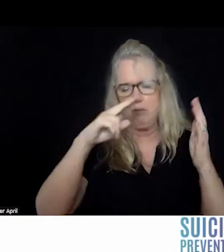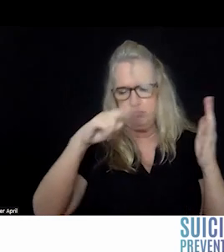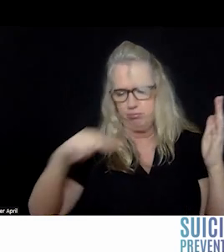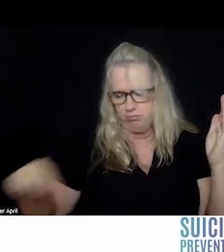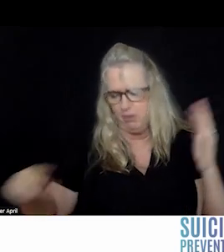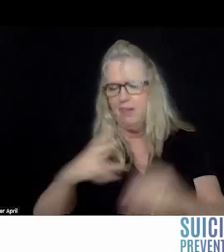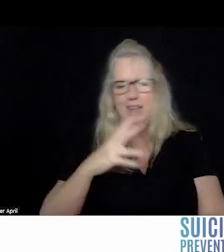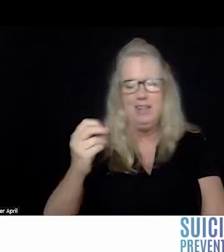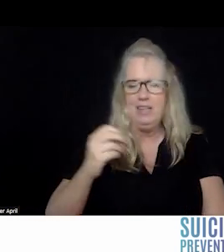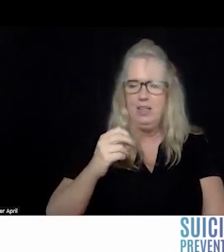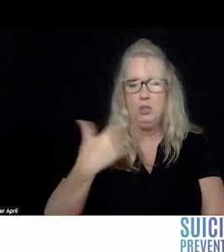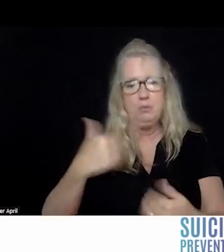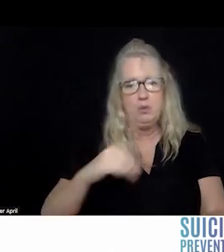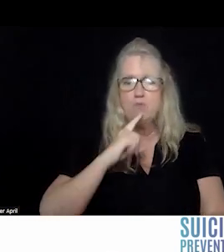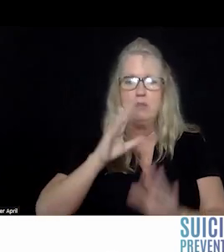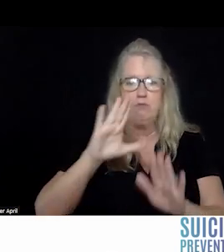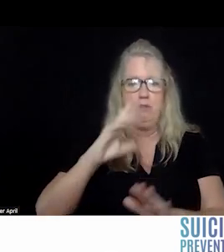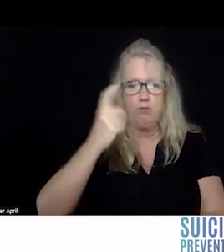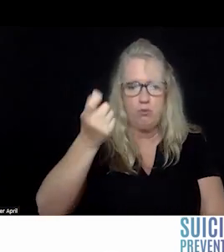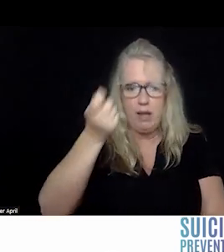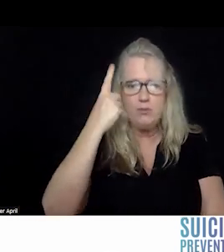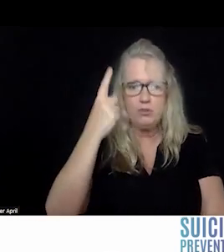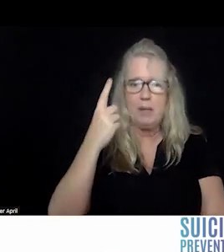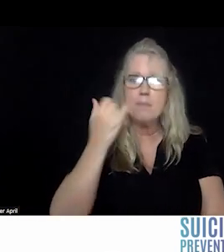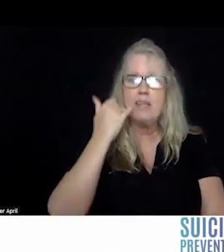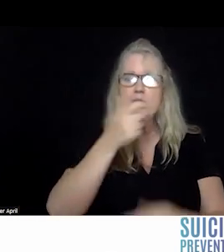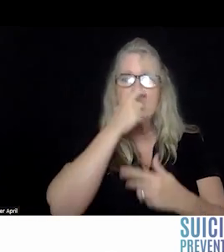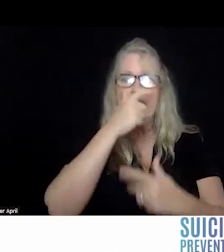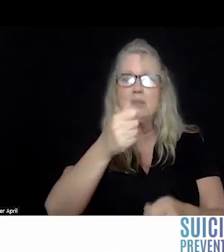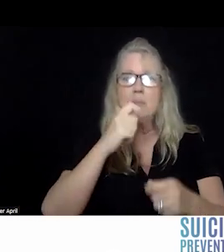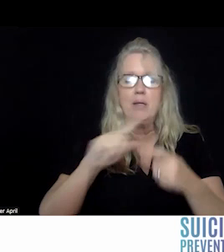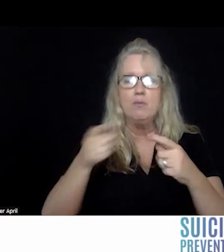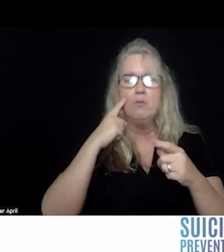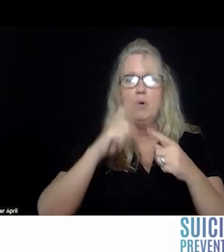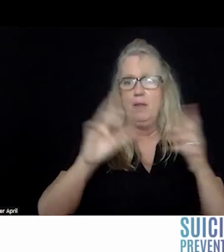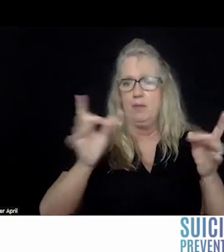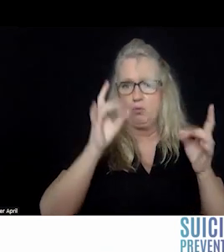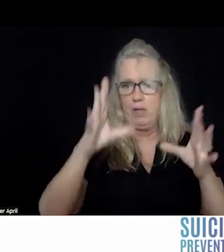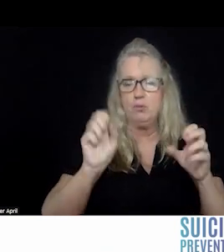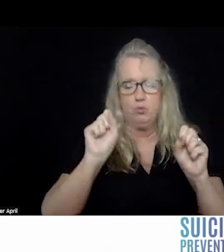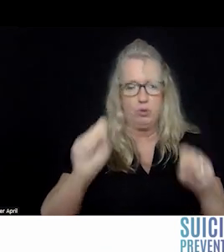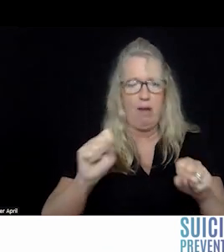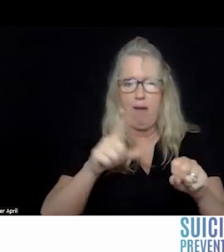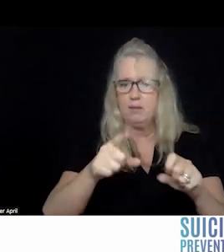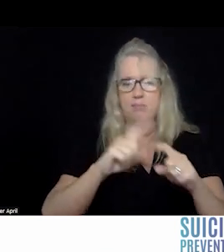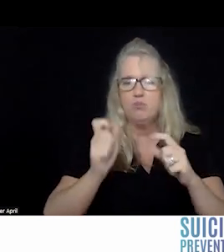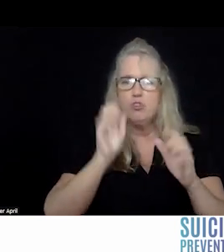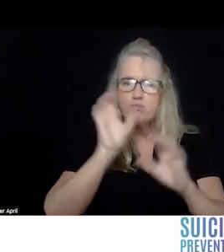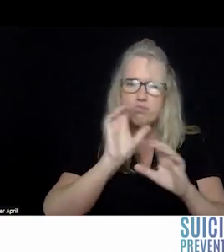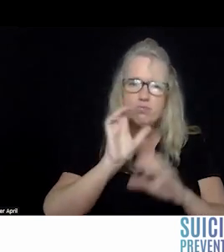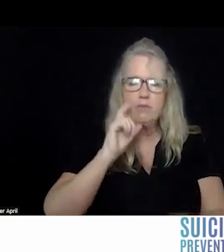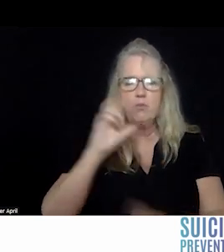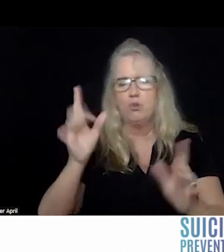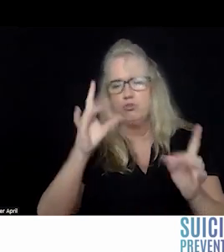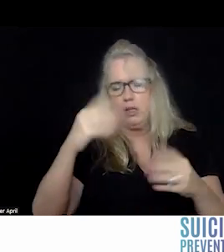and it's really a good way to understand the model. If you're interested in the crisis provisions, you can just kind of do a word search for crisis. That'll bring